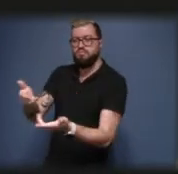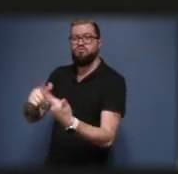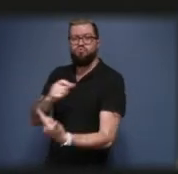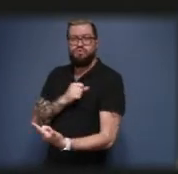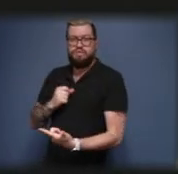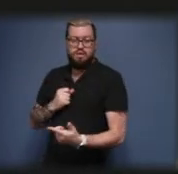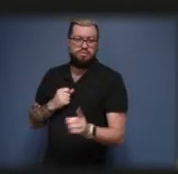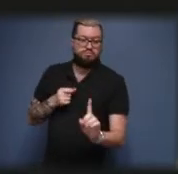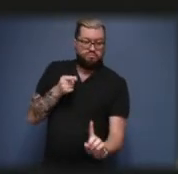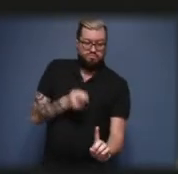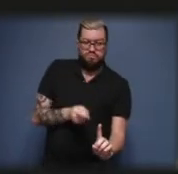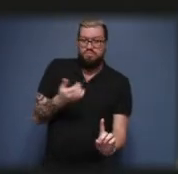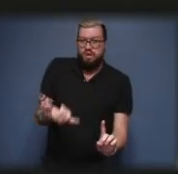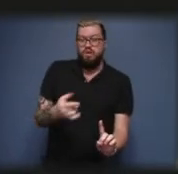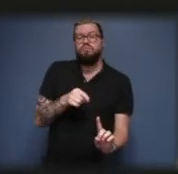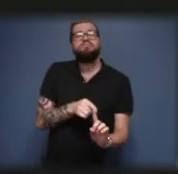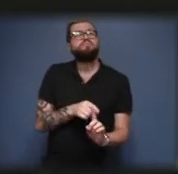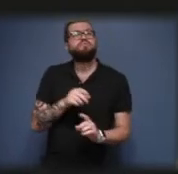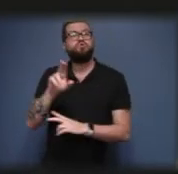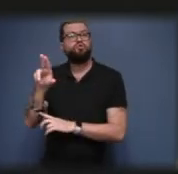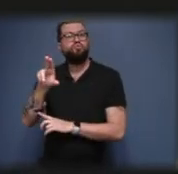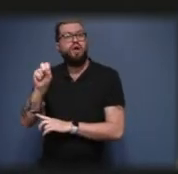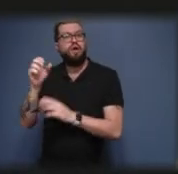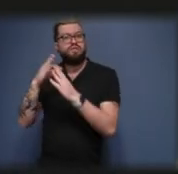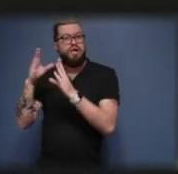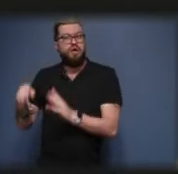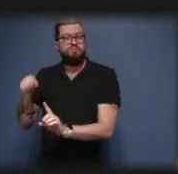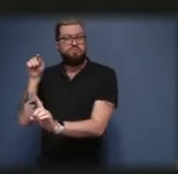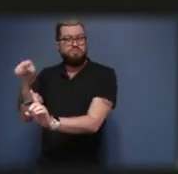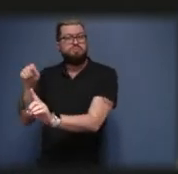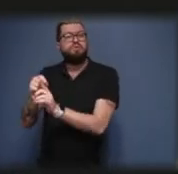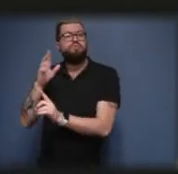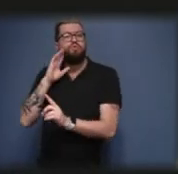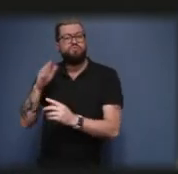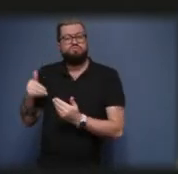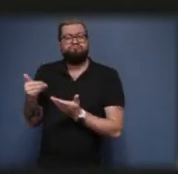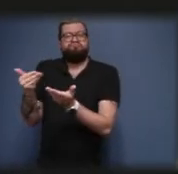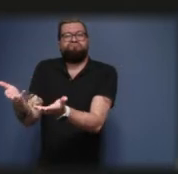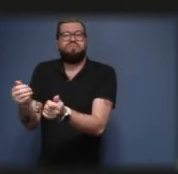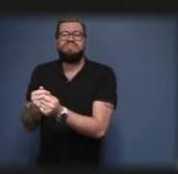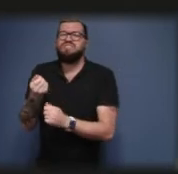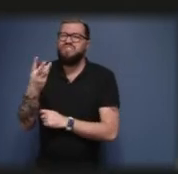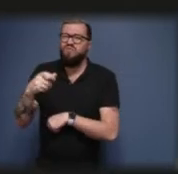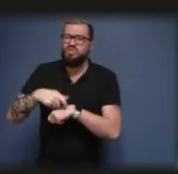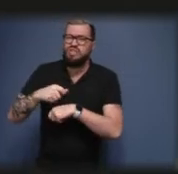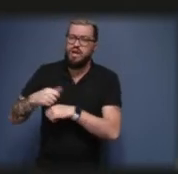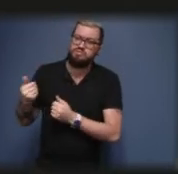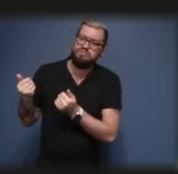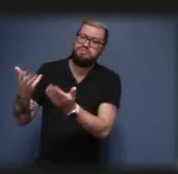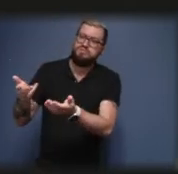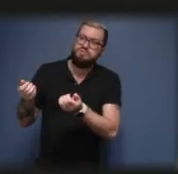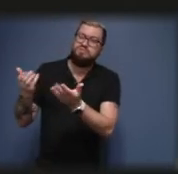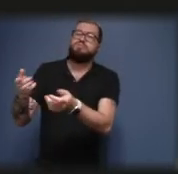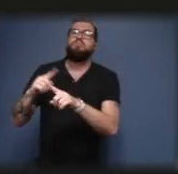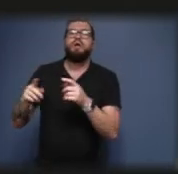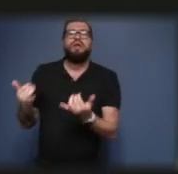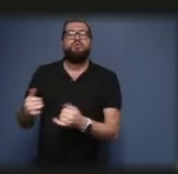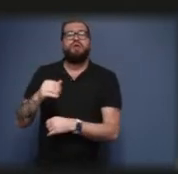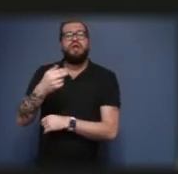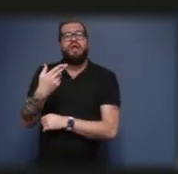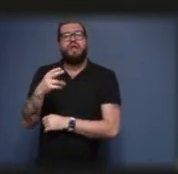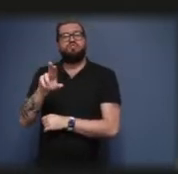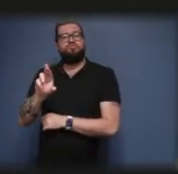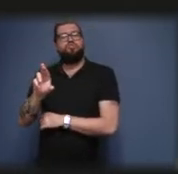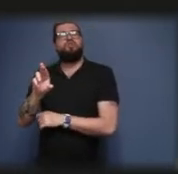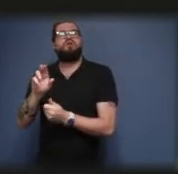In the U.S. House, there's federal legislation reintroduced. They've tried this a number of times. House Resolution